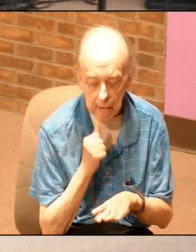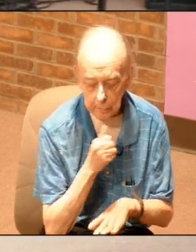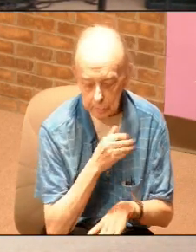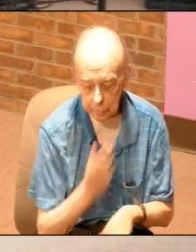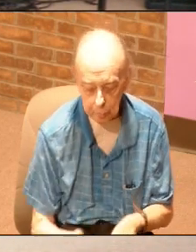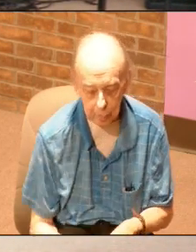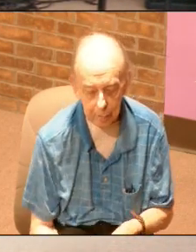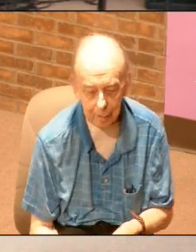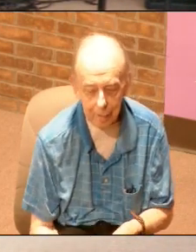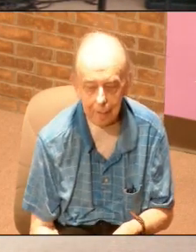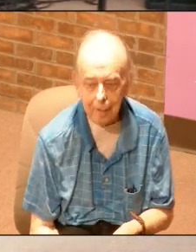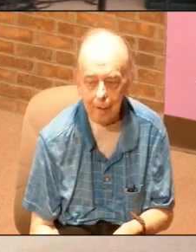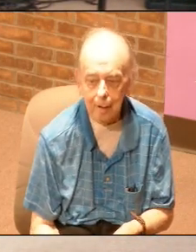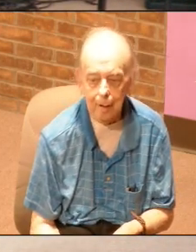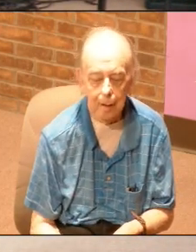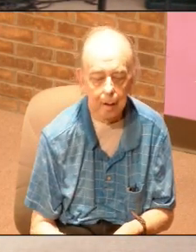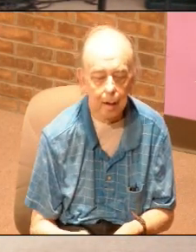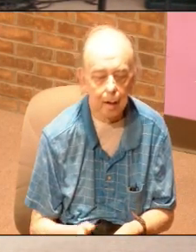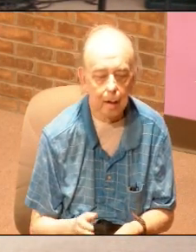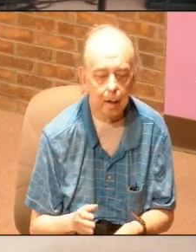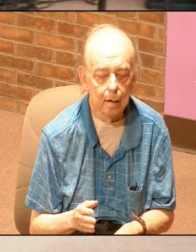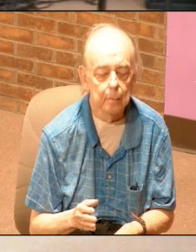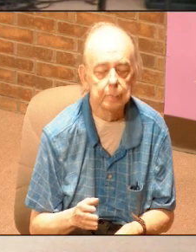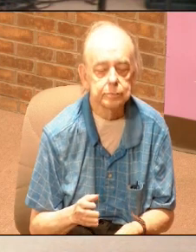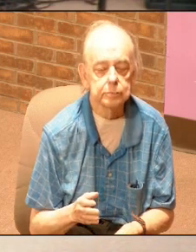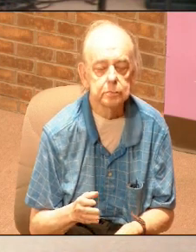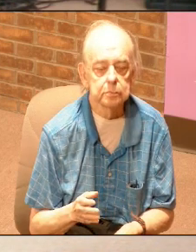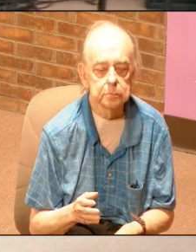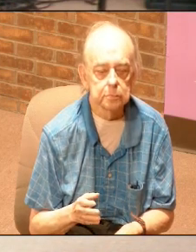down. Well, Bob